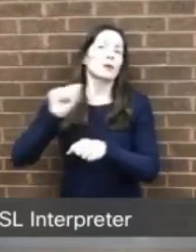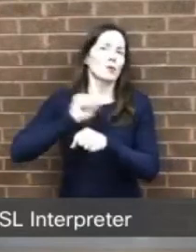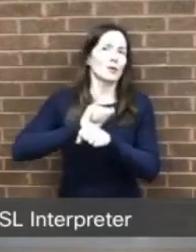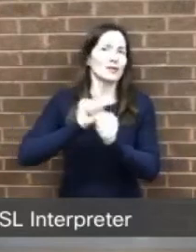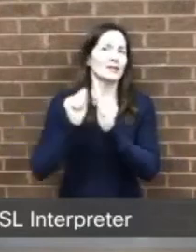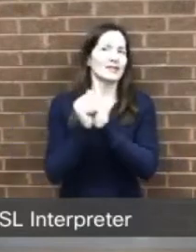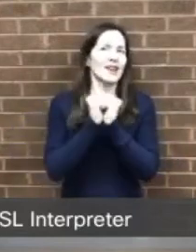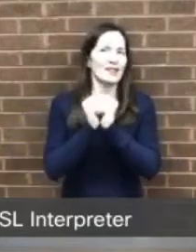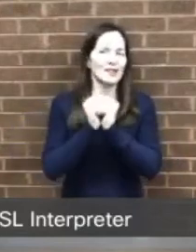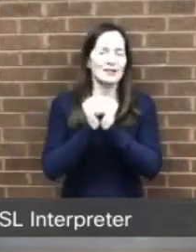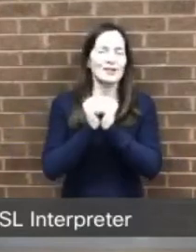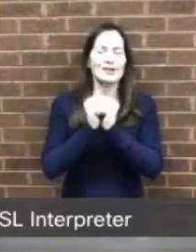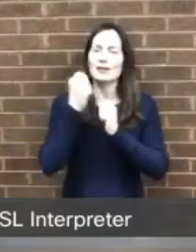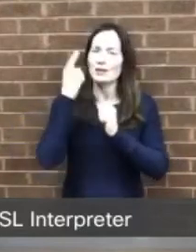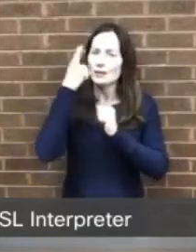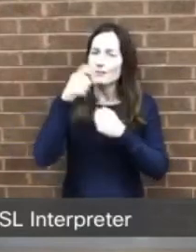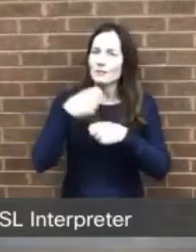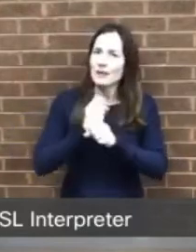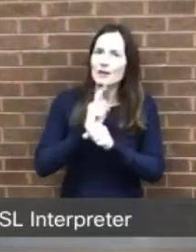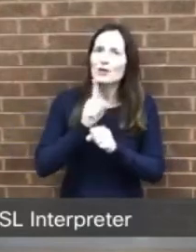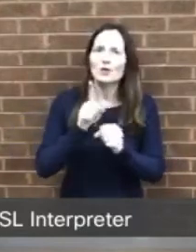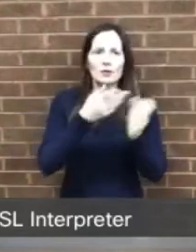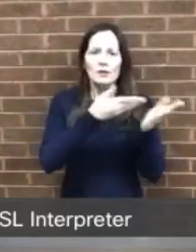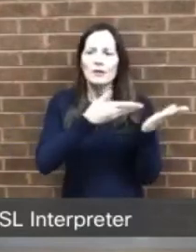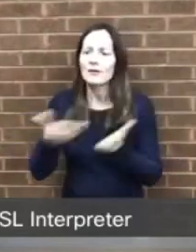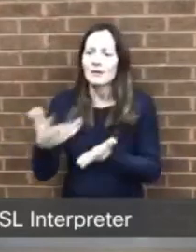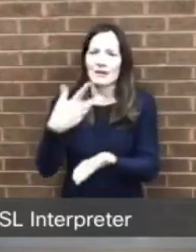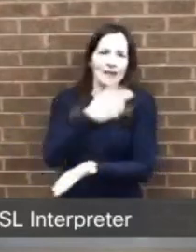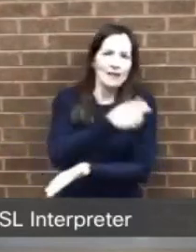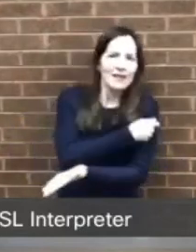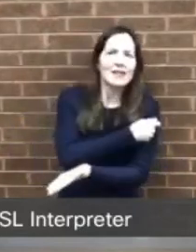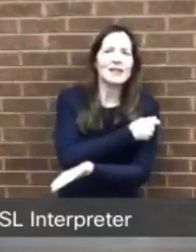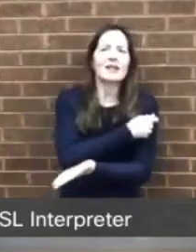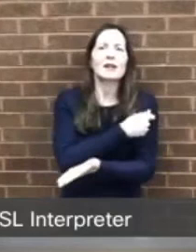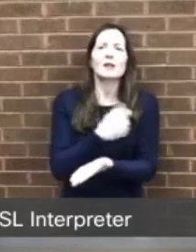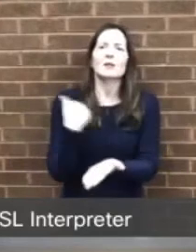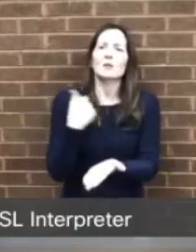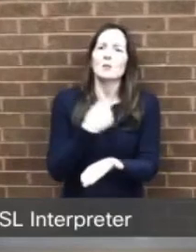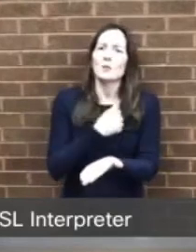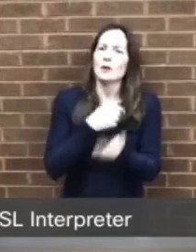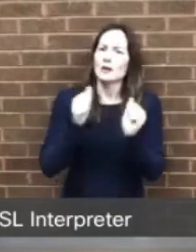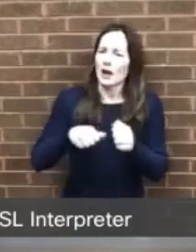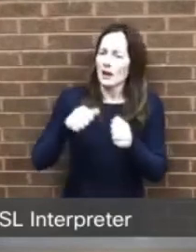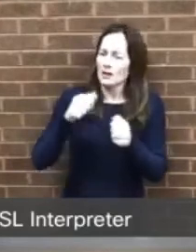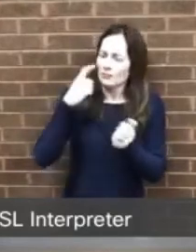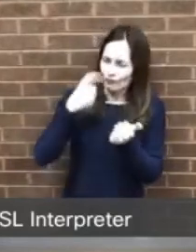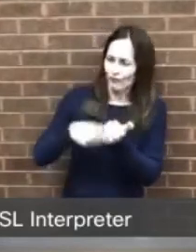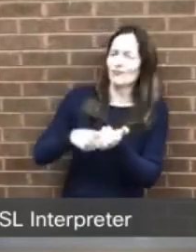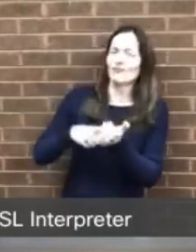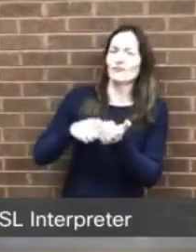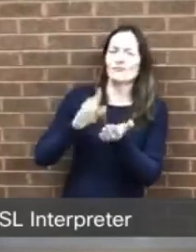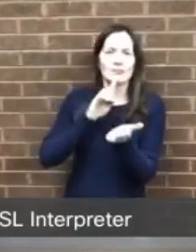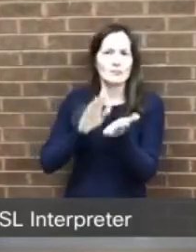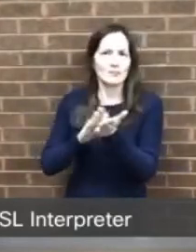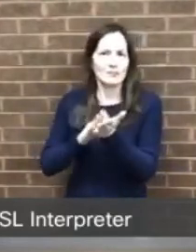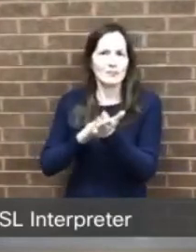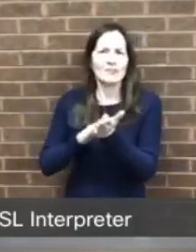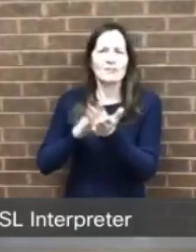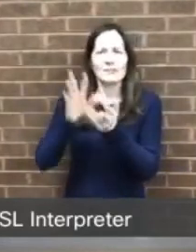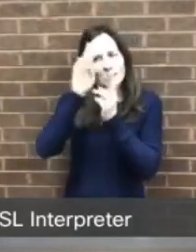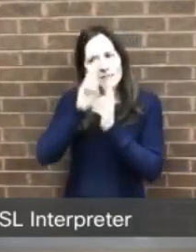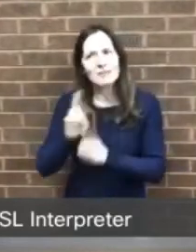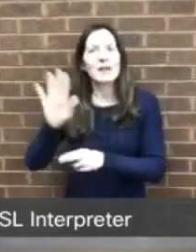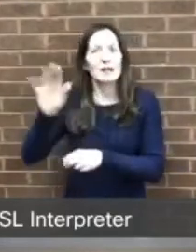vaccine. May we be worthy of their efforts. May we appreciate the sanctity of life. May